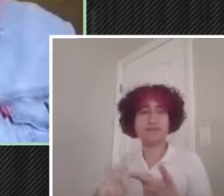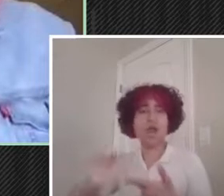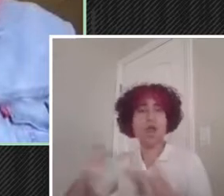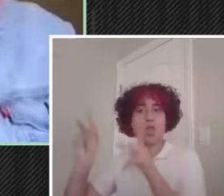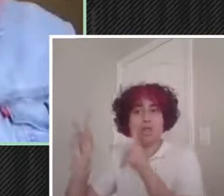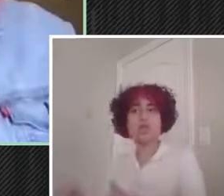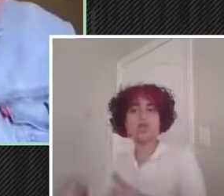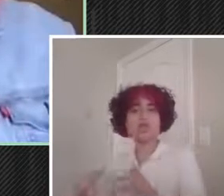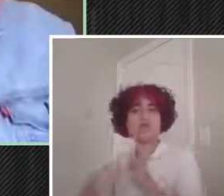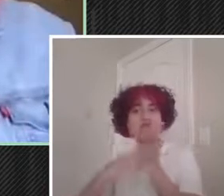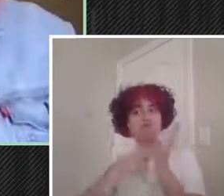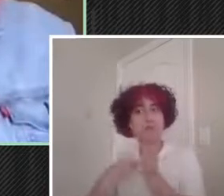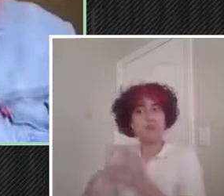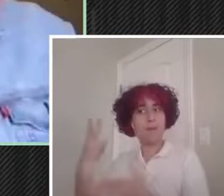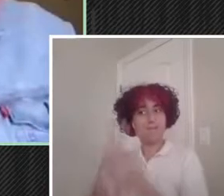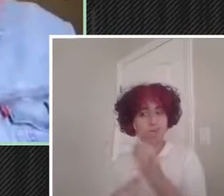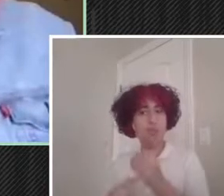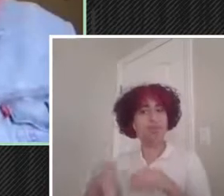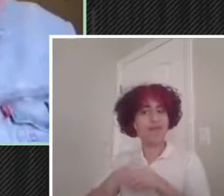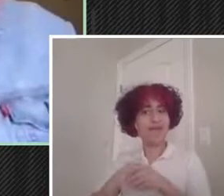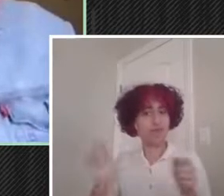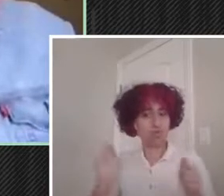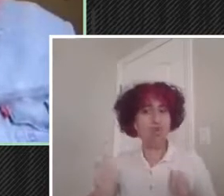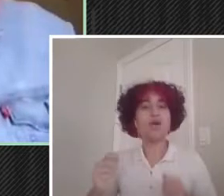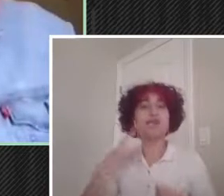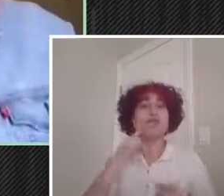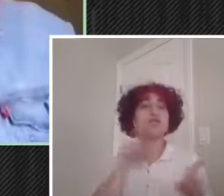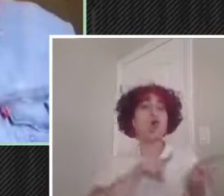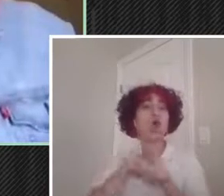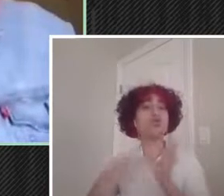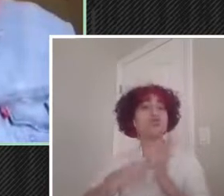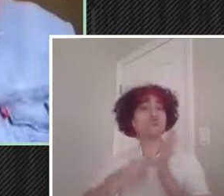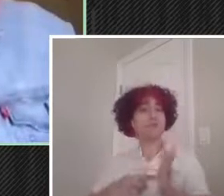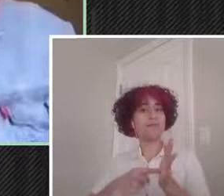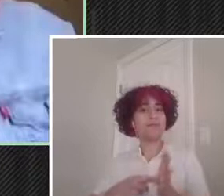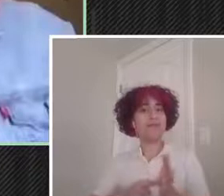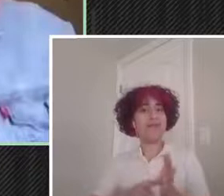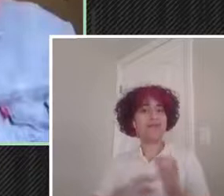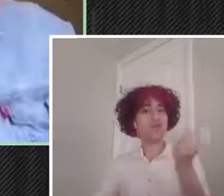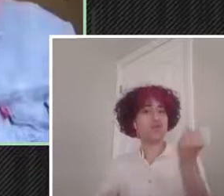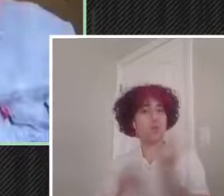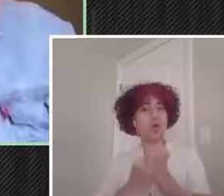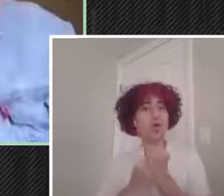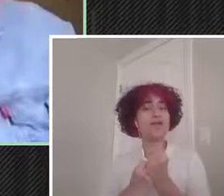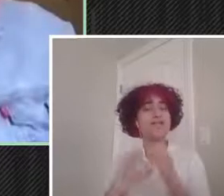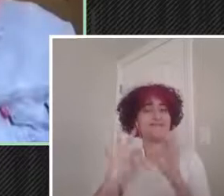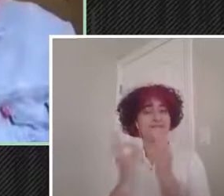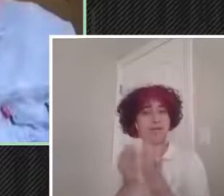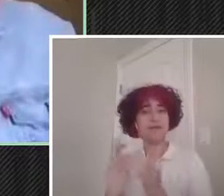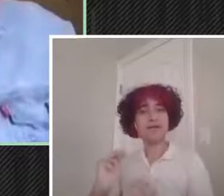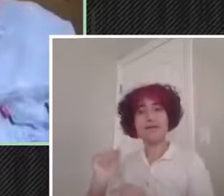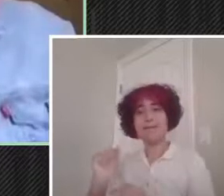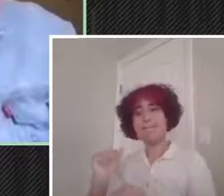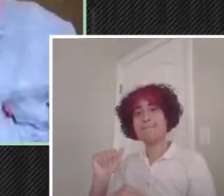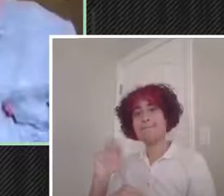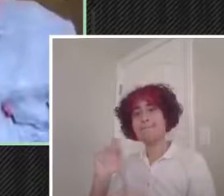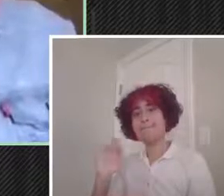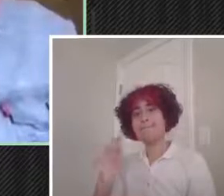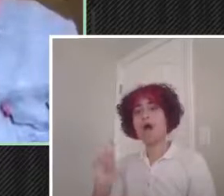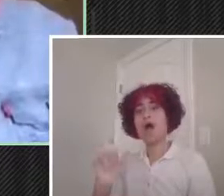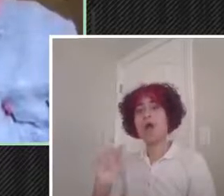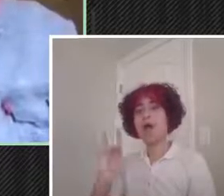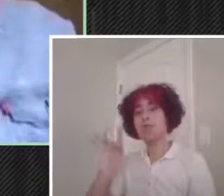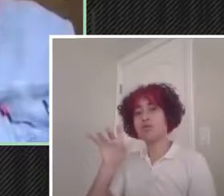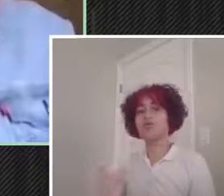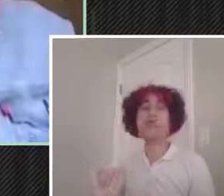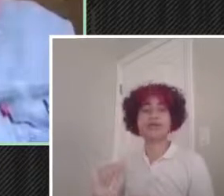officers. He has also represented the family of Ahmaud Arbery, who was killed while jogging. Lee is